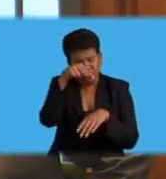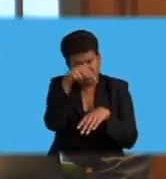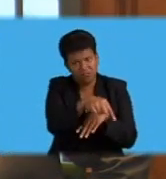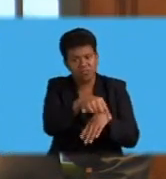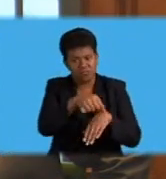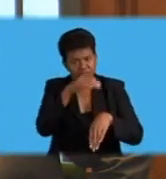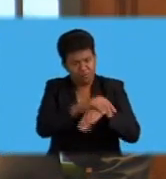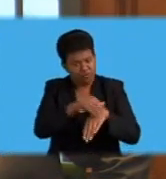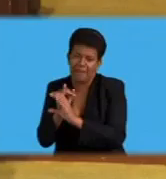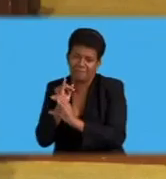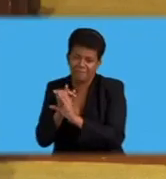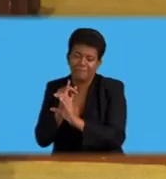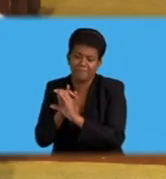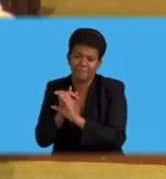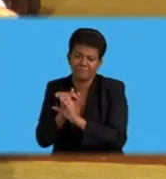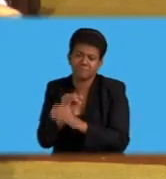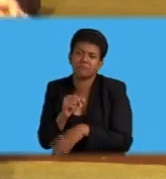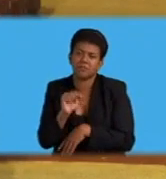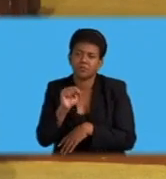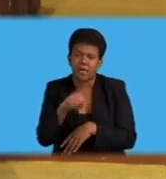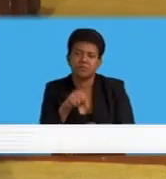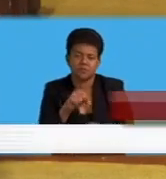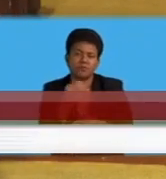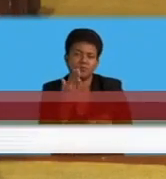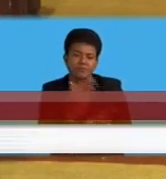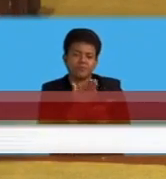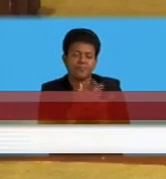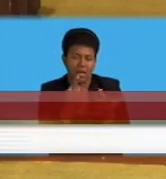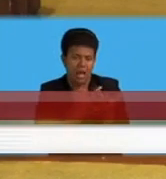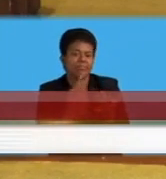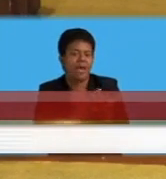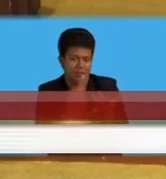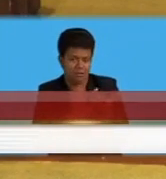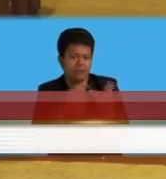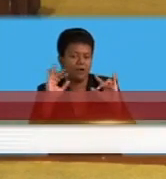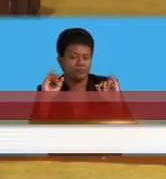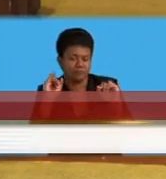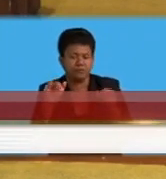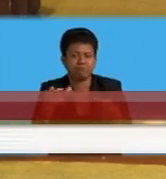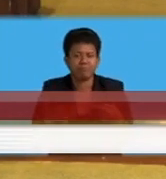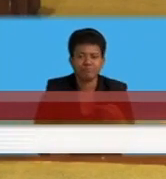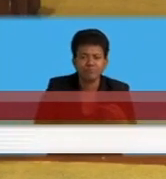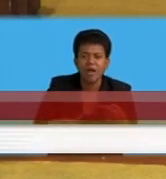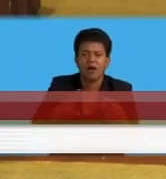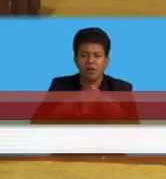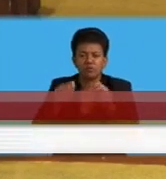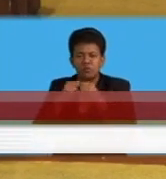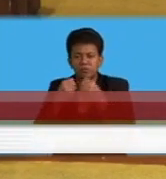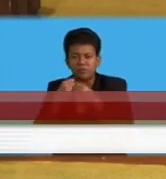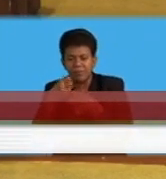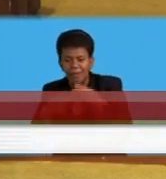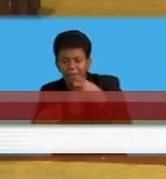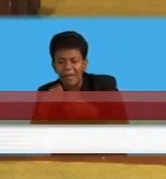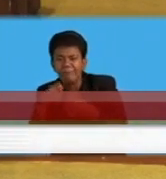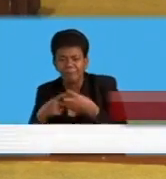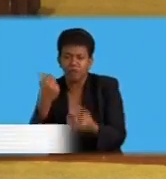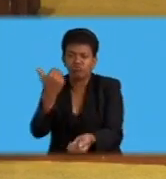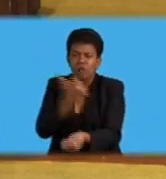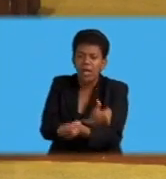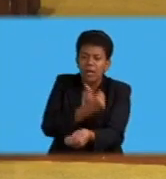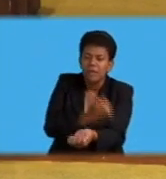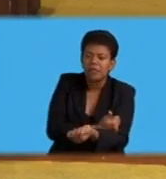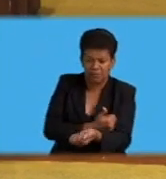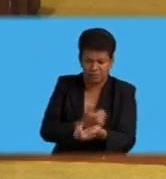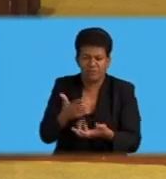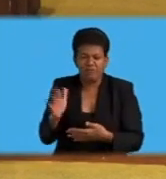case management systems. Such as poverty, social issues, emergence of hard drugs in